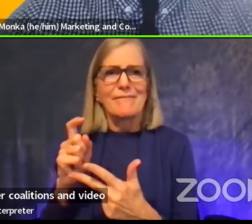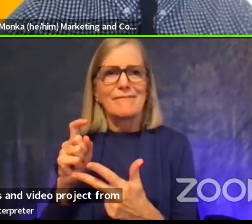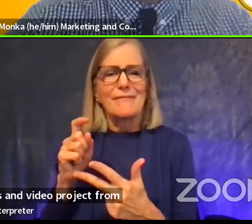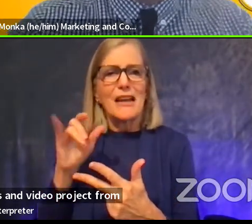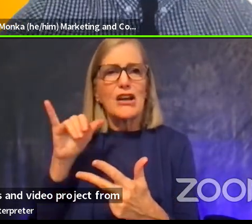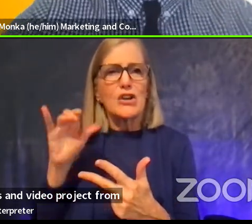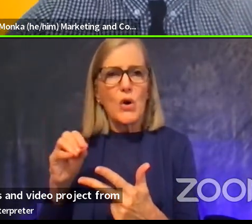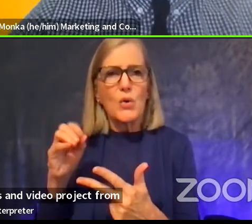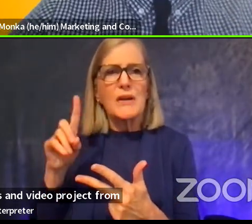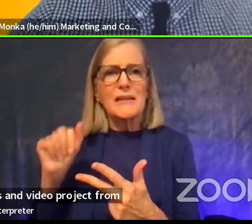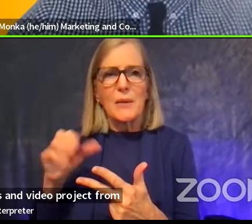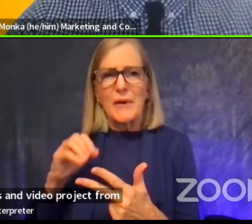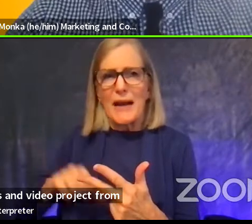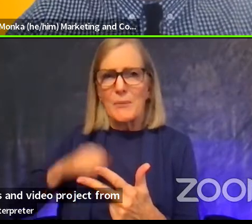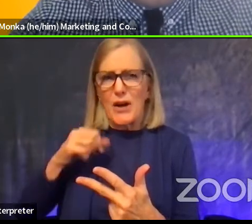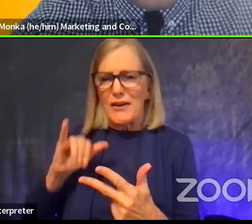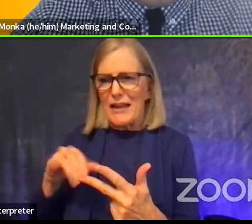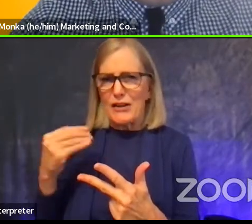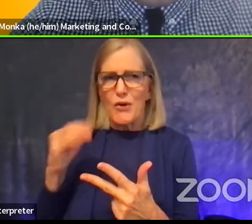Disabled and Proud store.